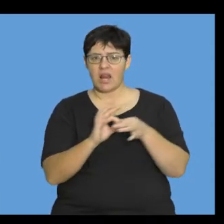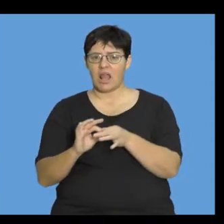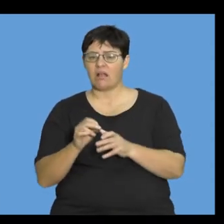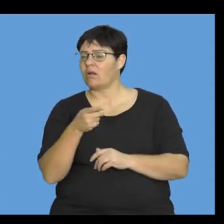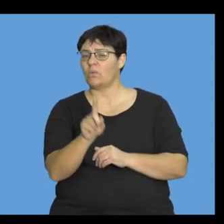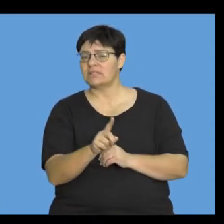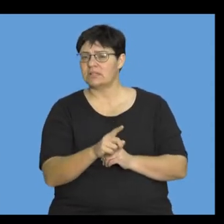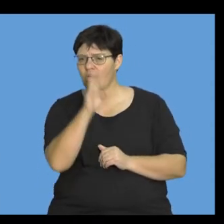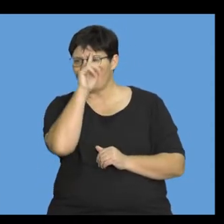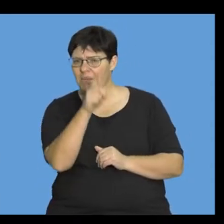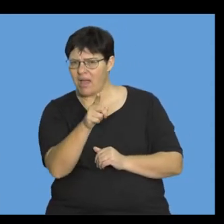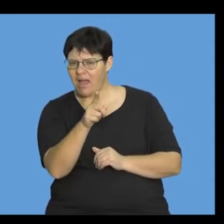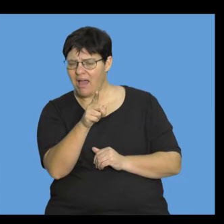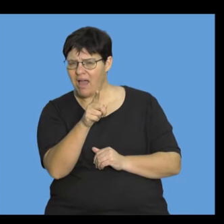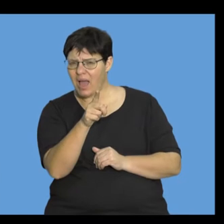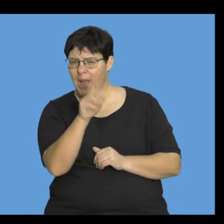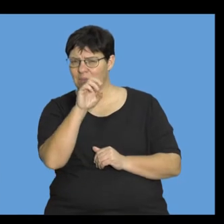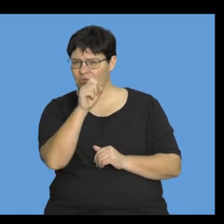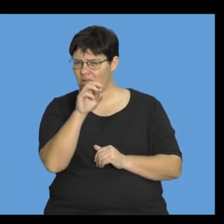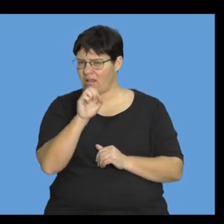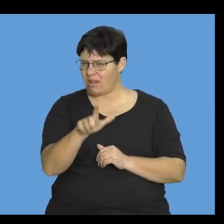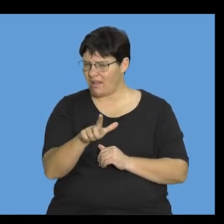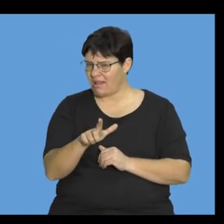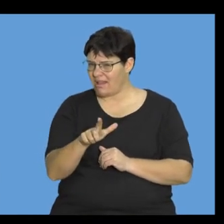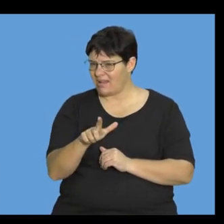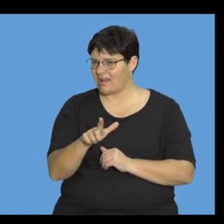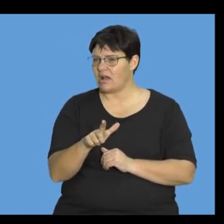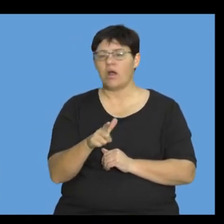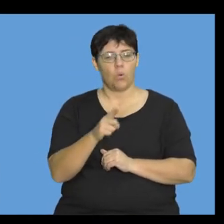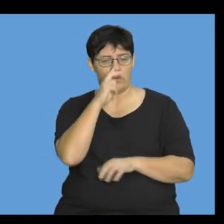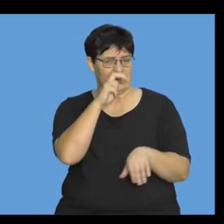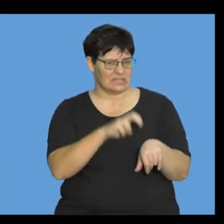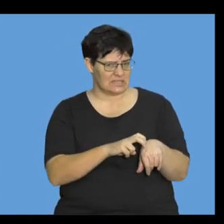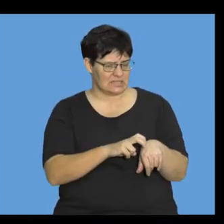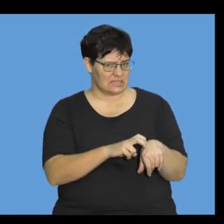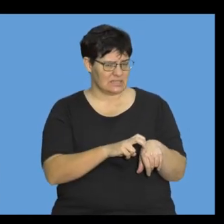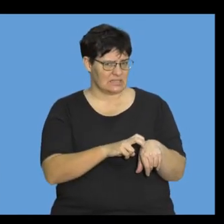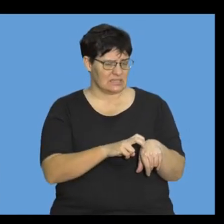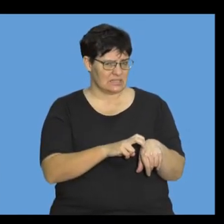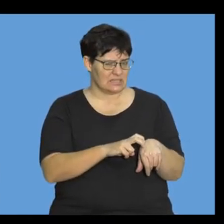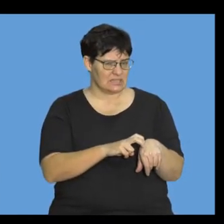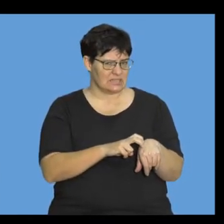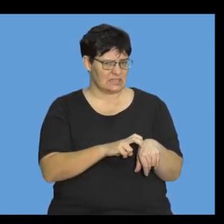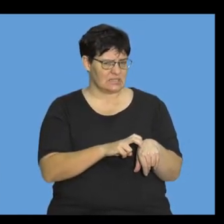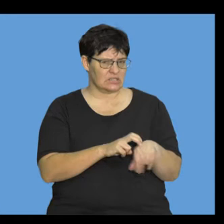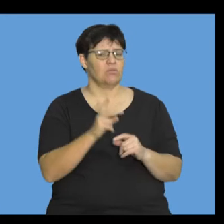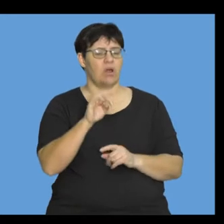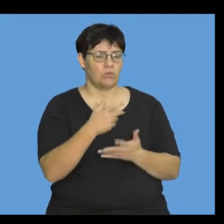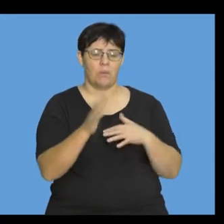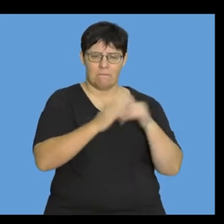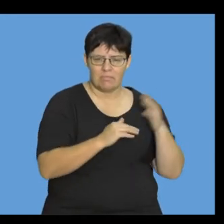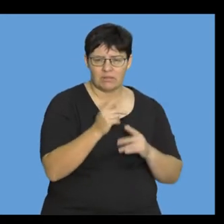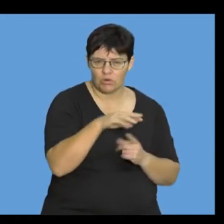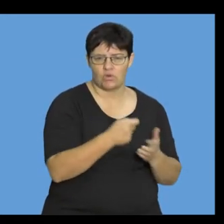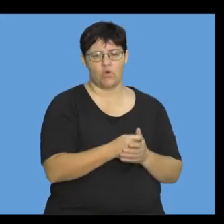to? Can you remember your minerals? Right, what did we need nitrogen for? Right, to build proteins,